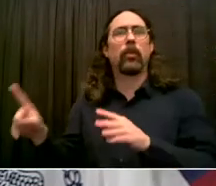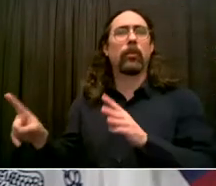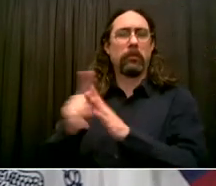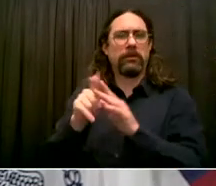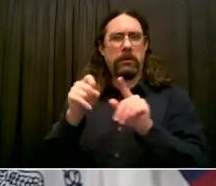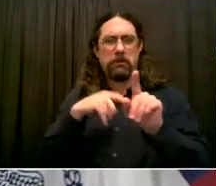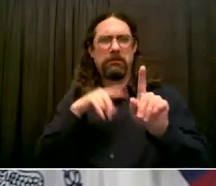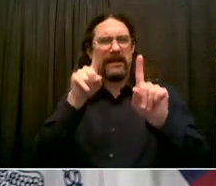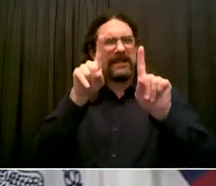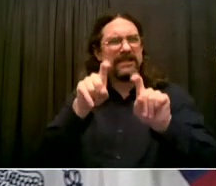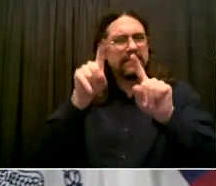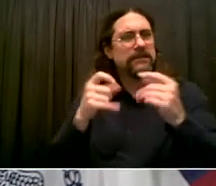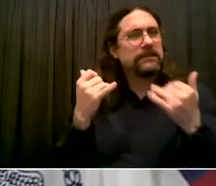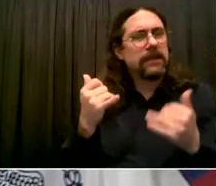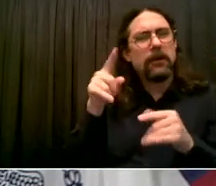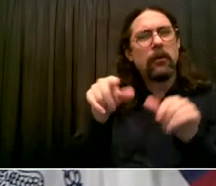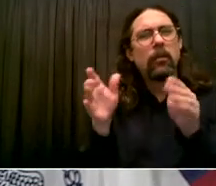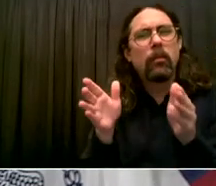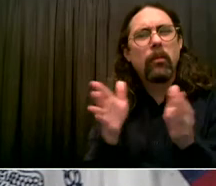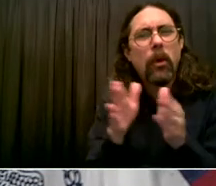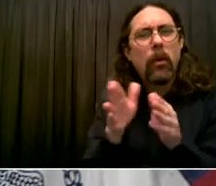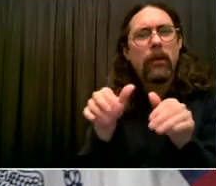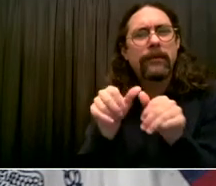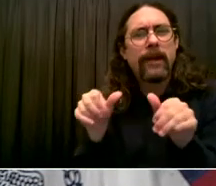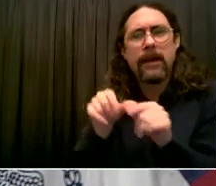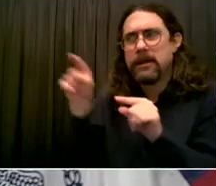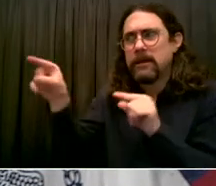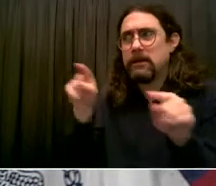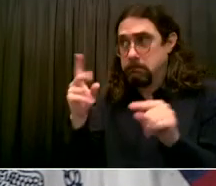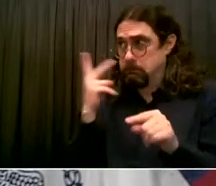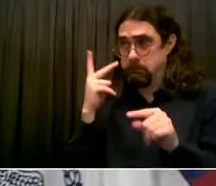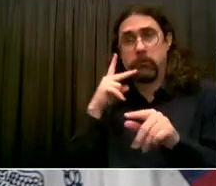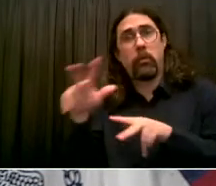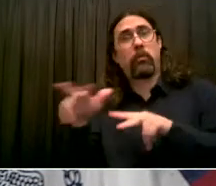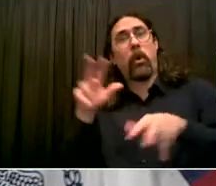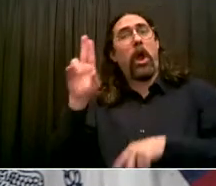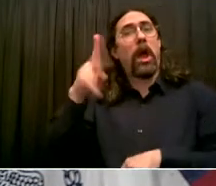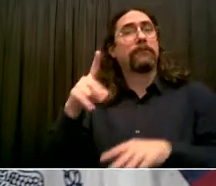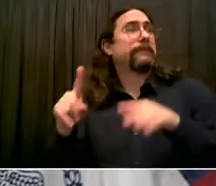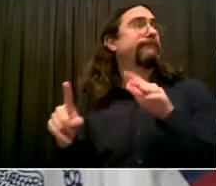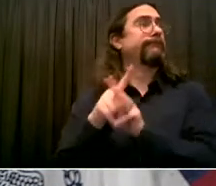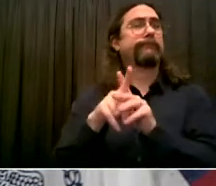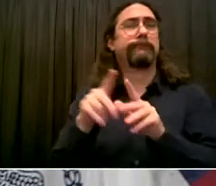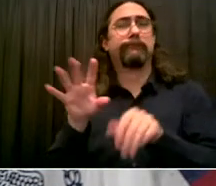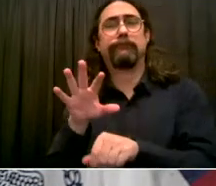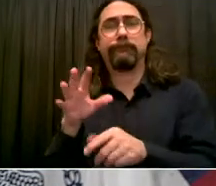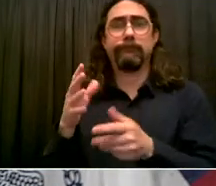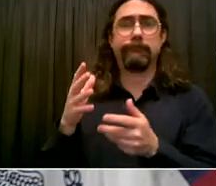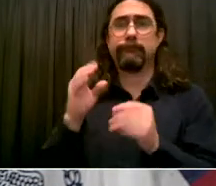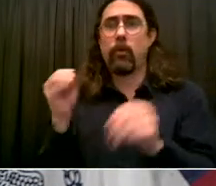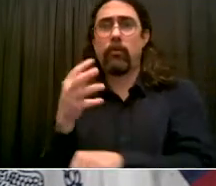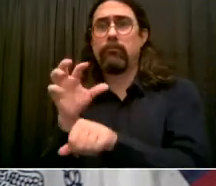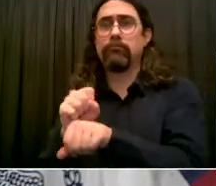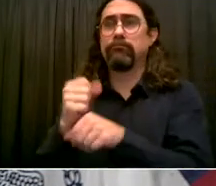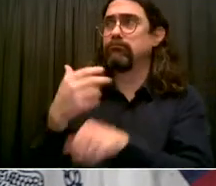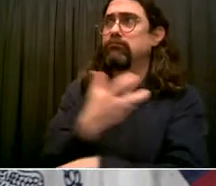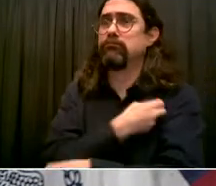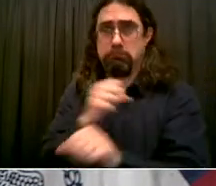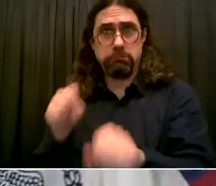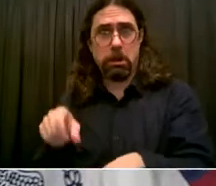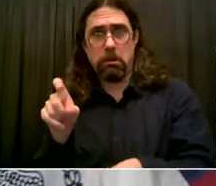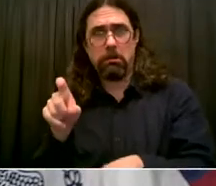with it and which sites would be the best. But in terms of the build out of more appointments at